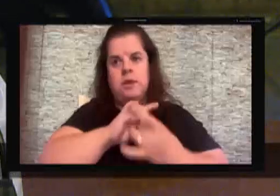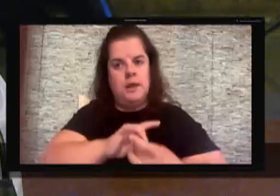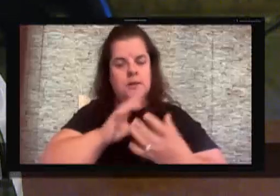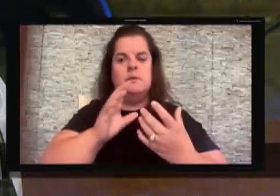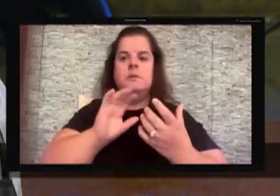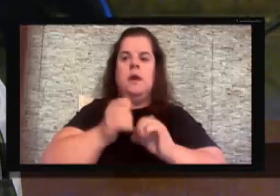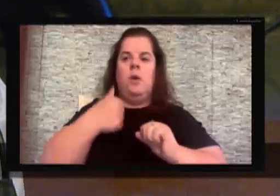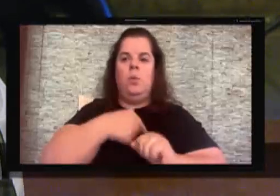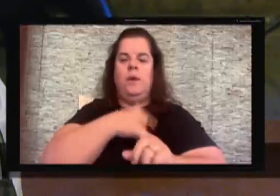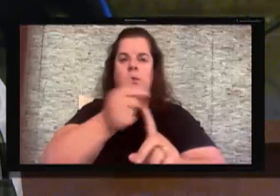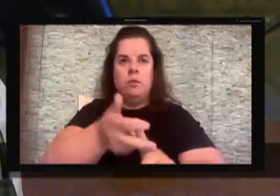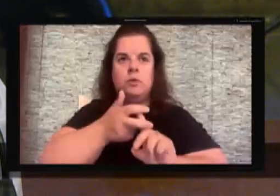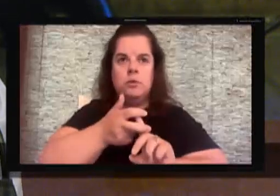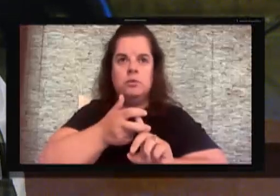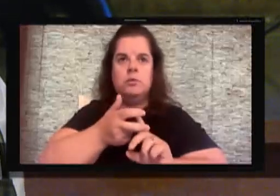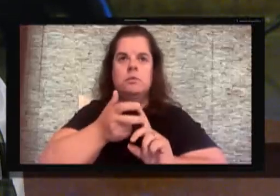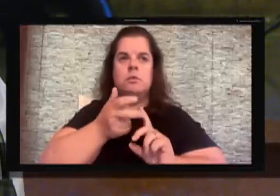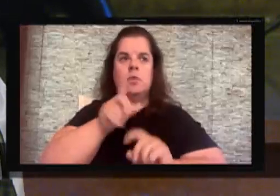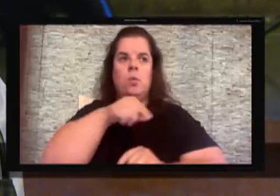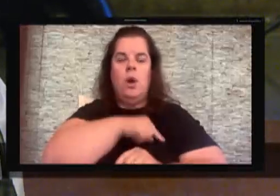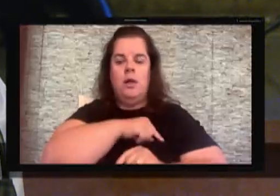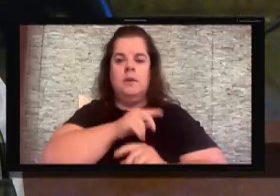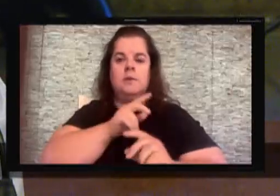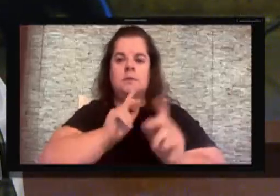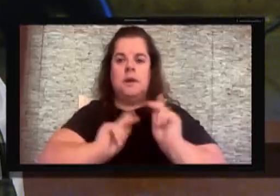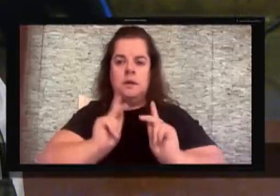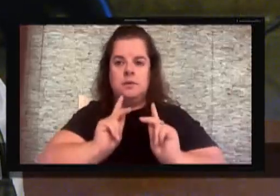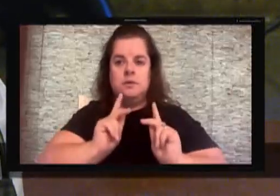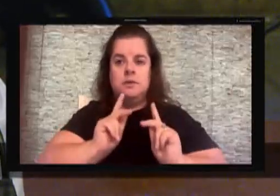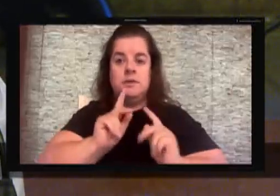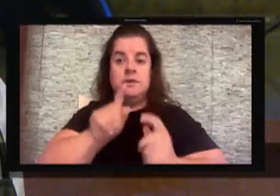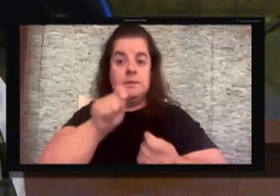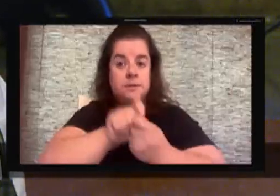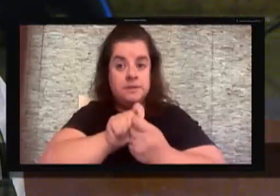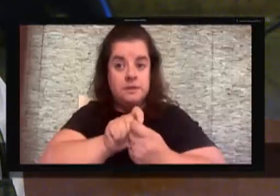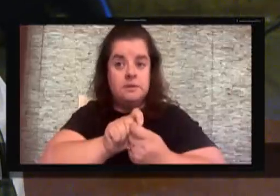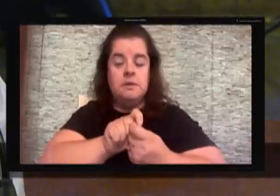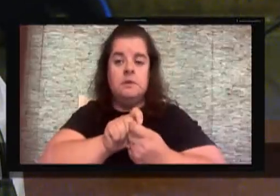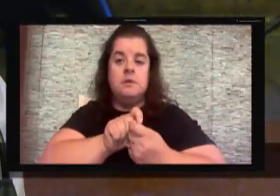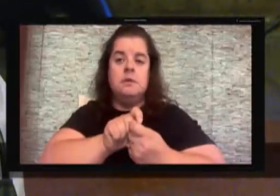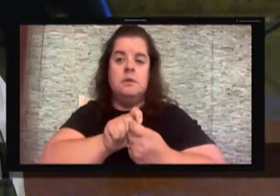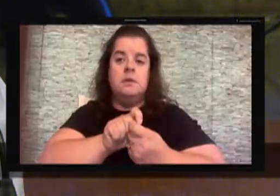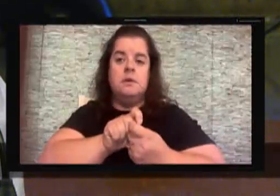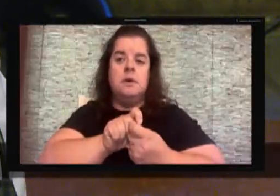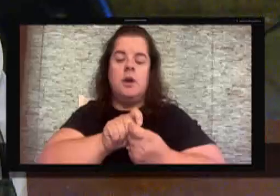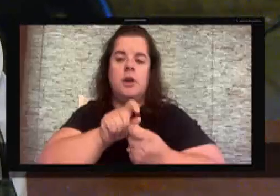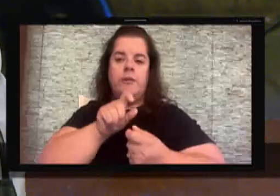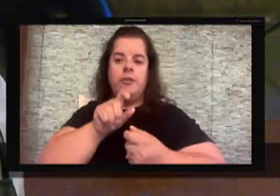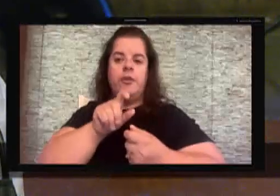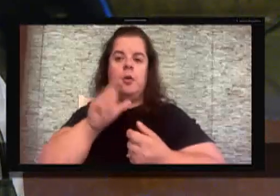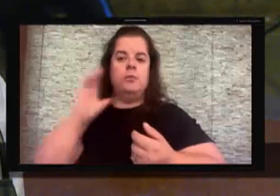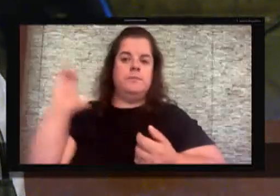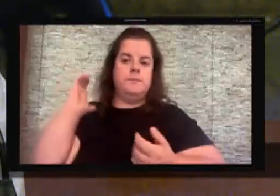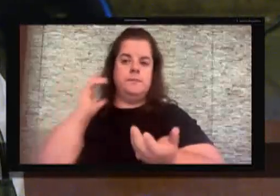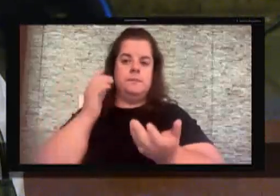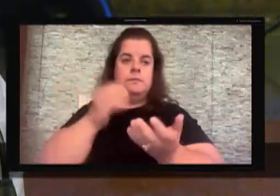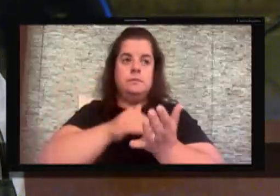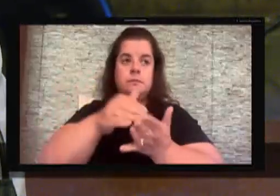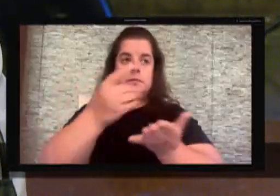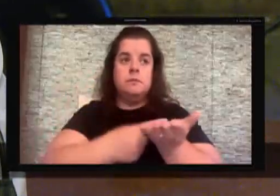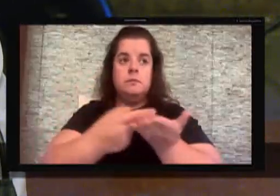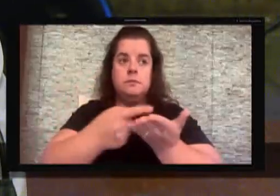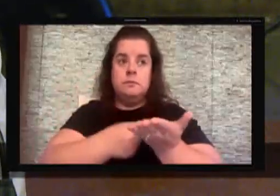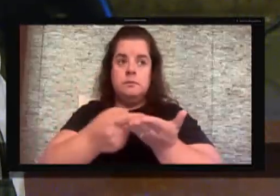recruit quality candidates, and in particular, as Chief Scarrato often discusses, guardians versus warrior